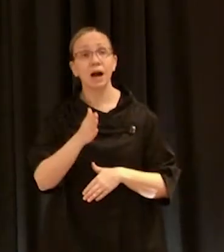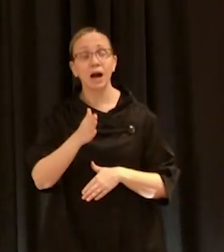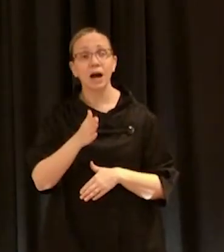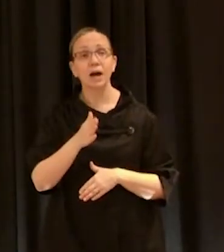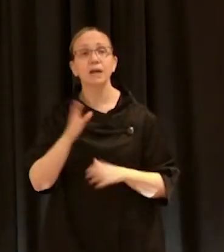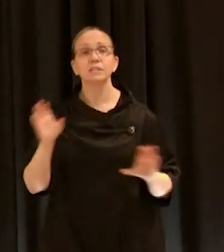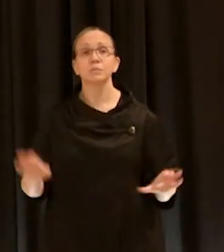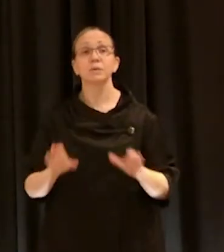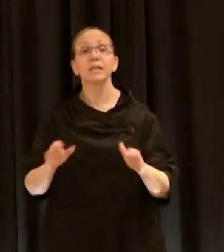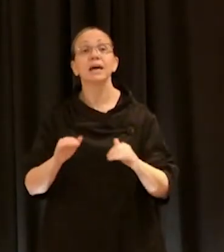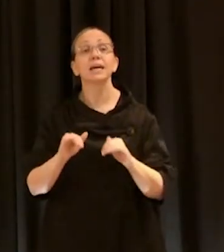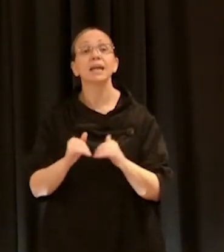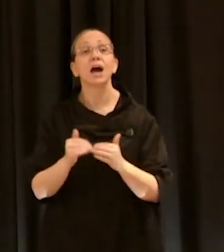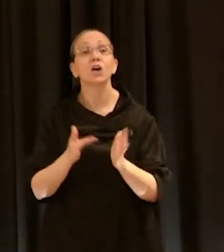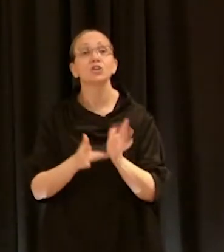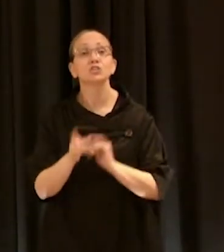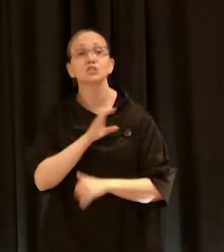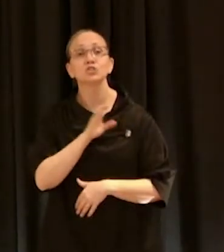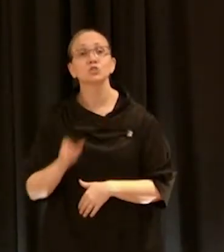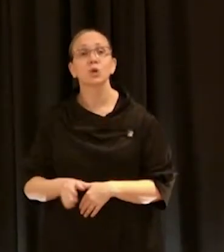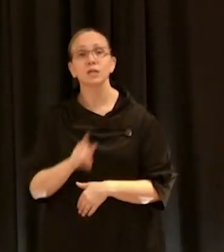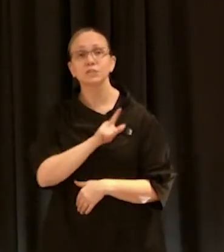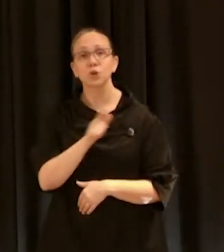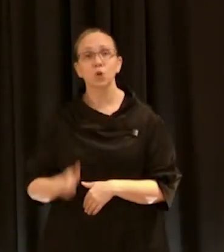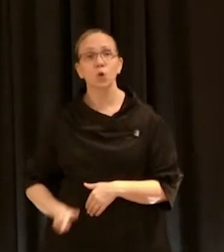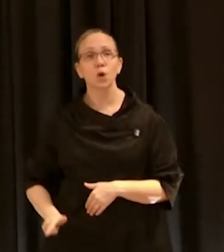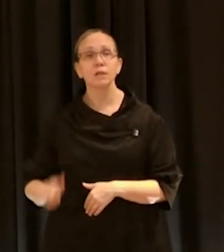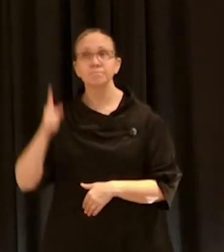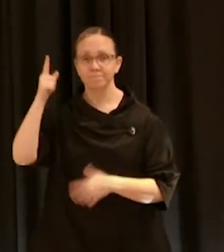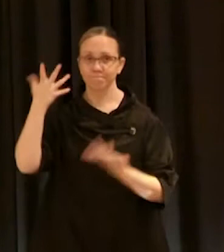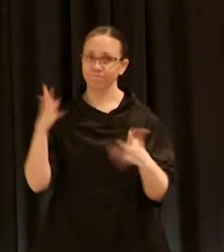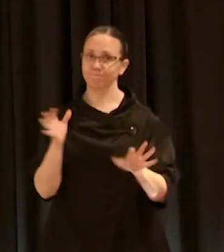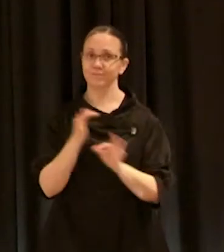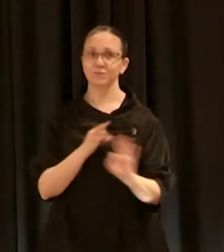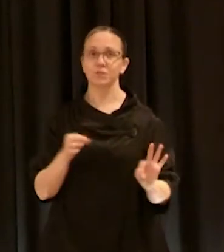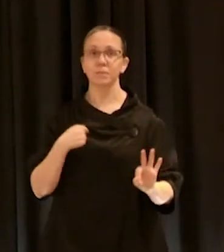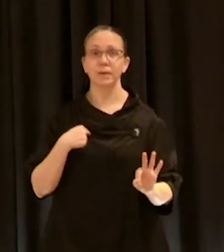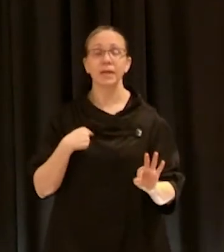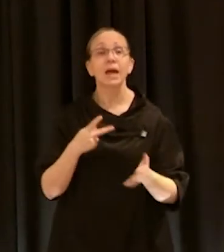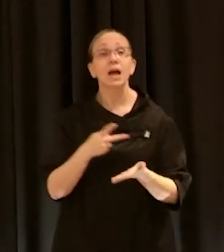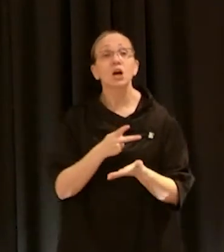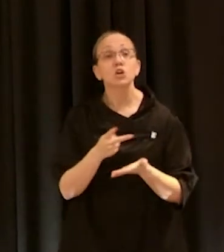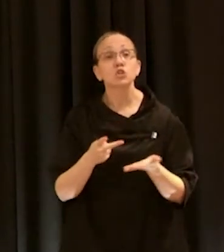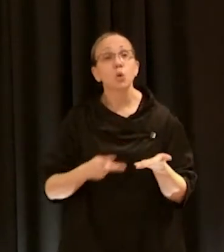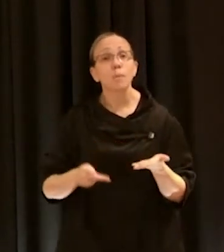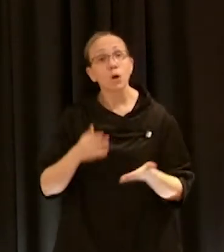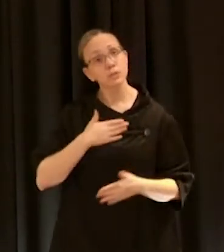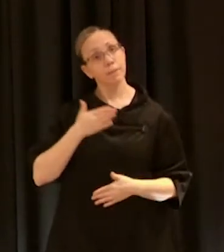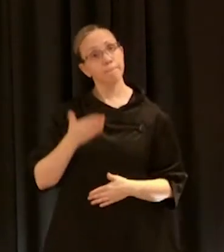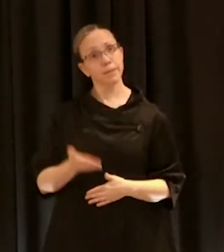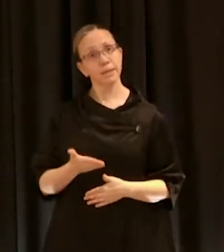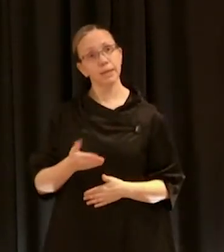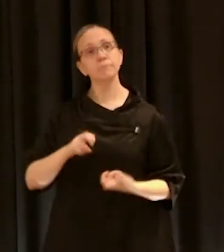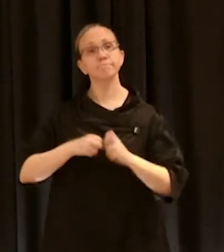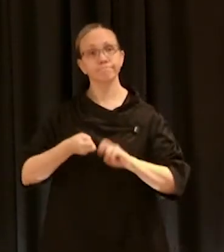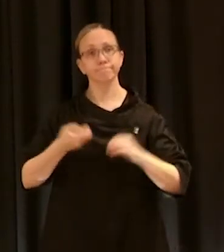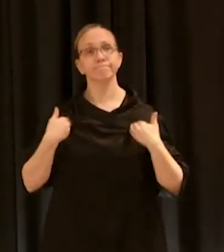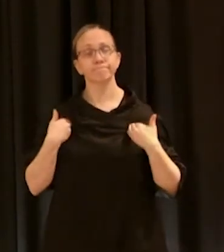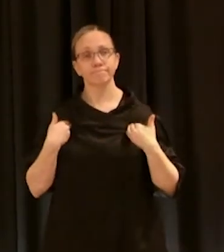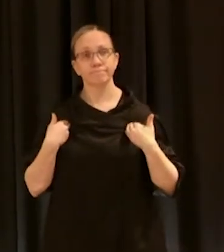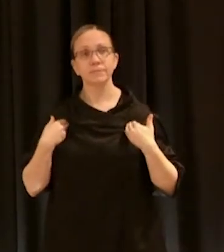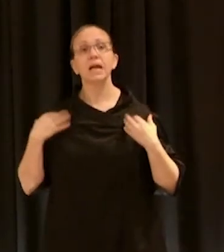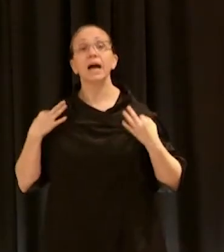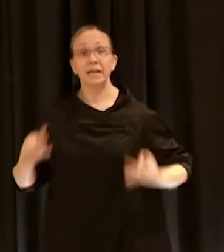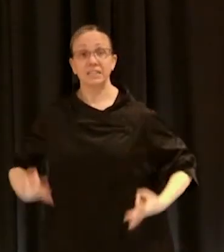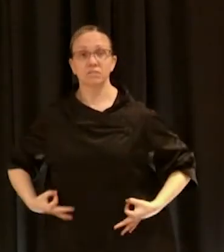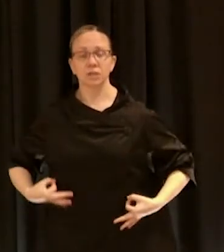has been done by Jesus Christ our Lord. He has set me free. Now, the Apostle Paul is admitting that he had a problem. His